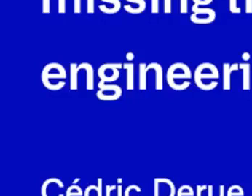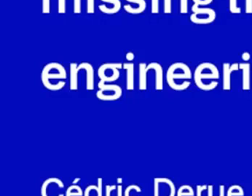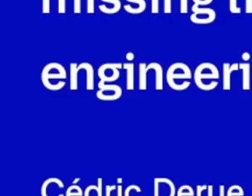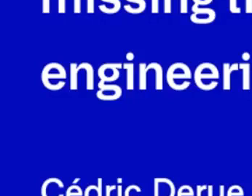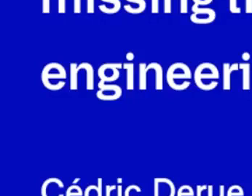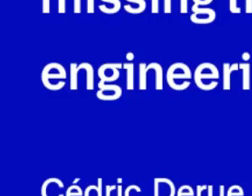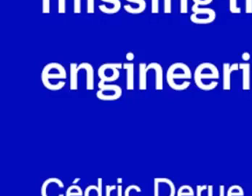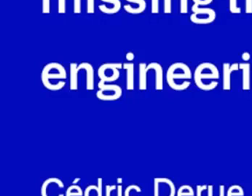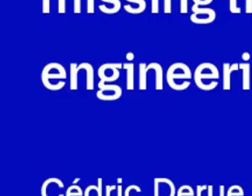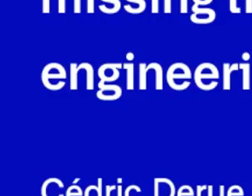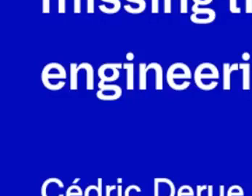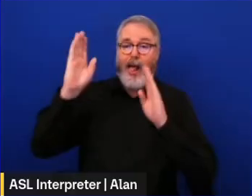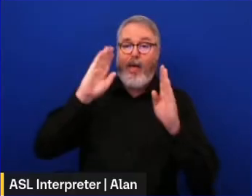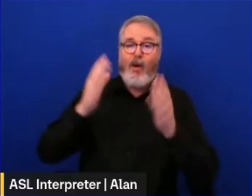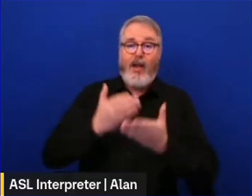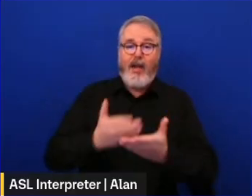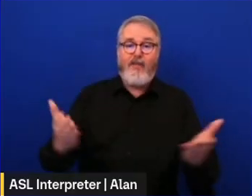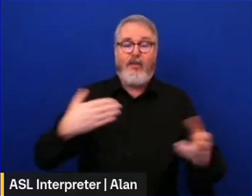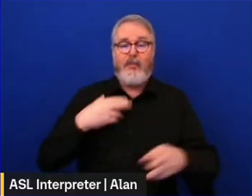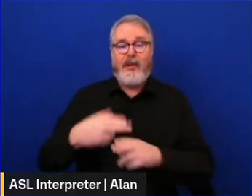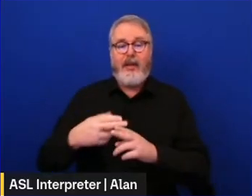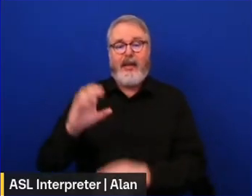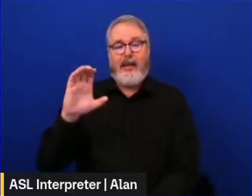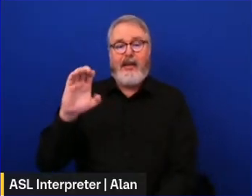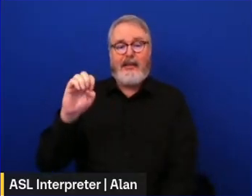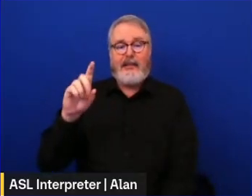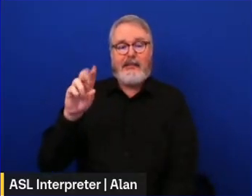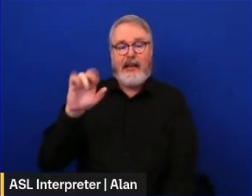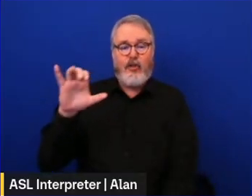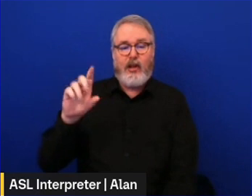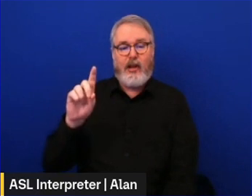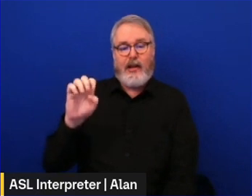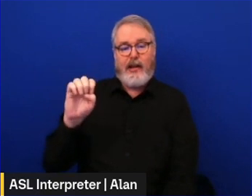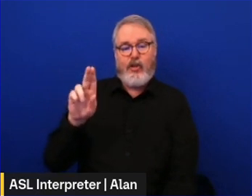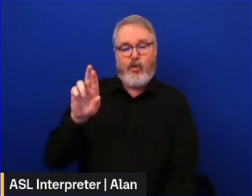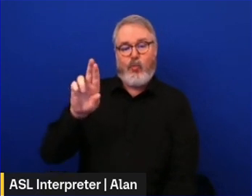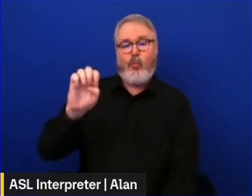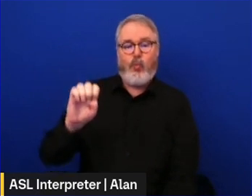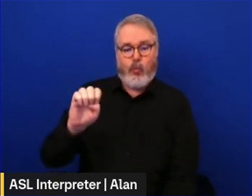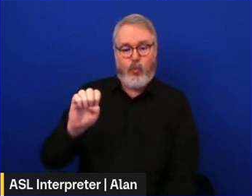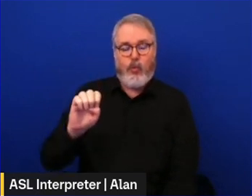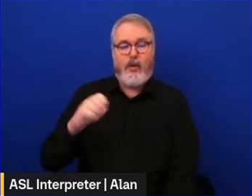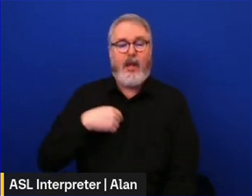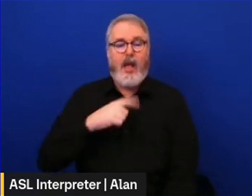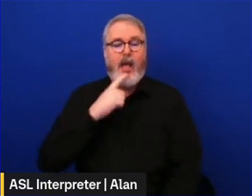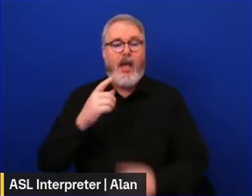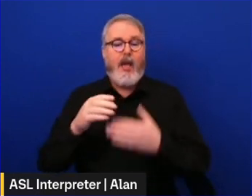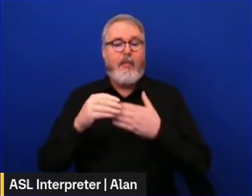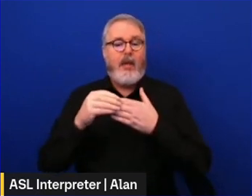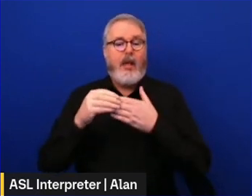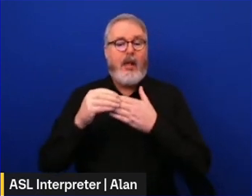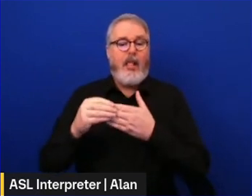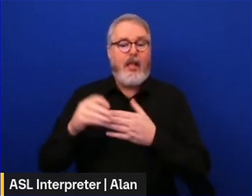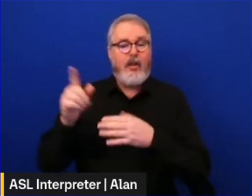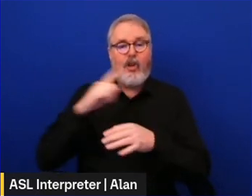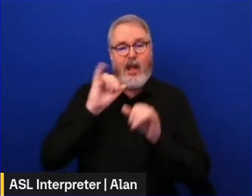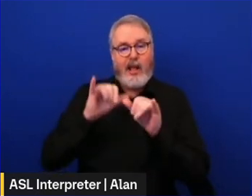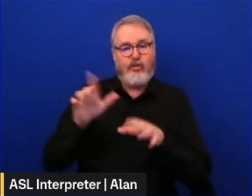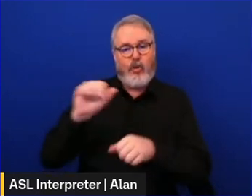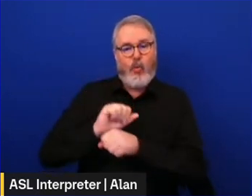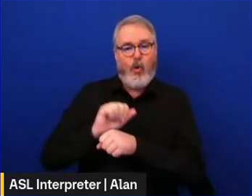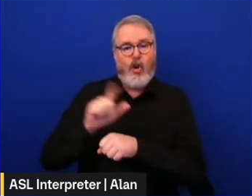Hello everyone, my name is Cédric Derue. I'm a lead software product engineer working at